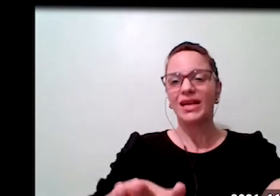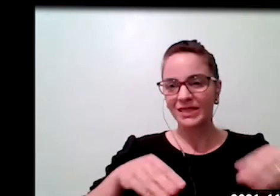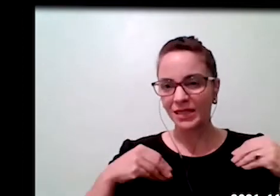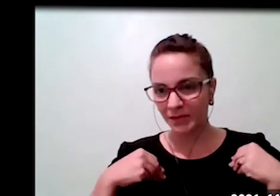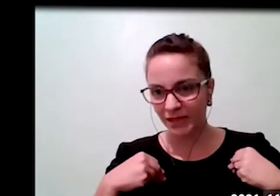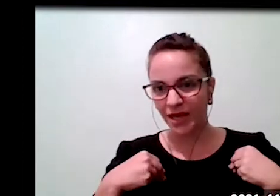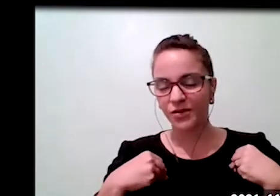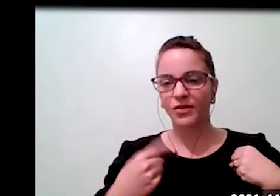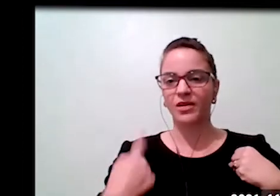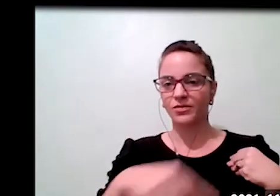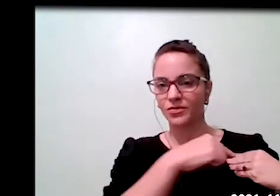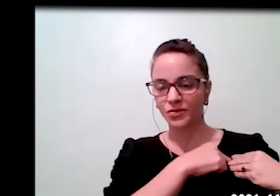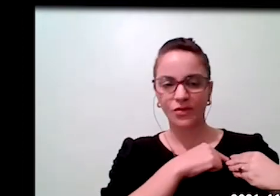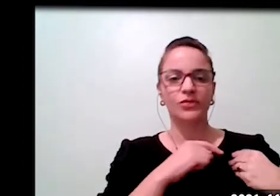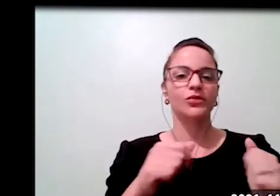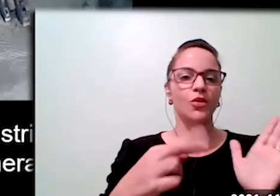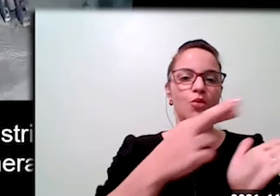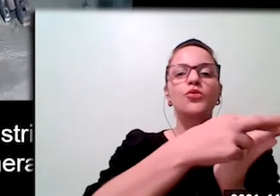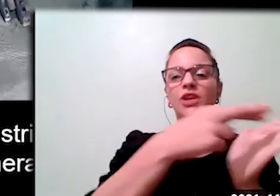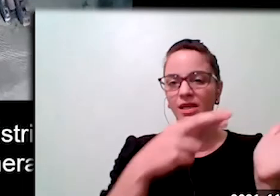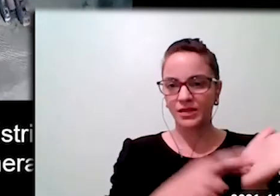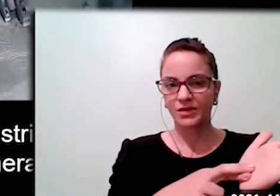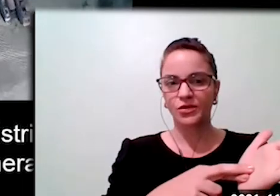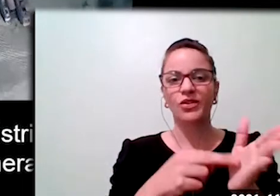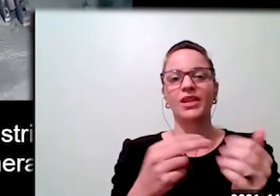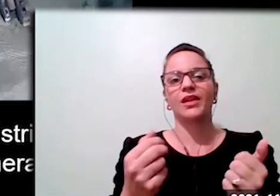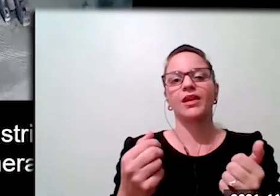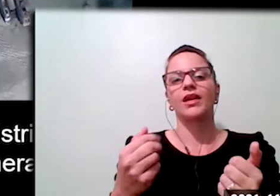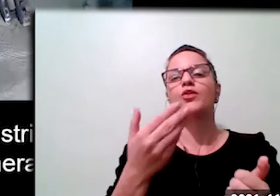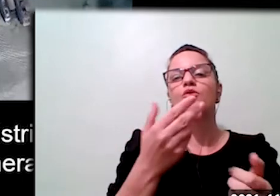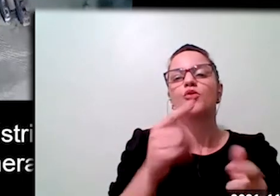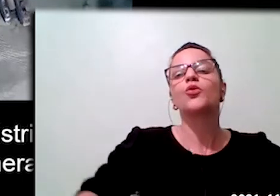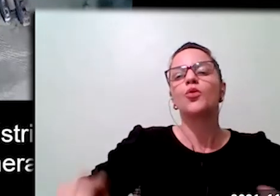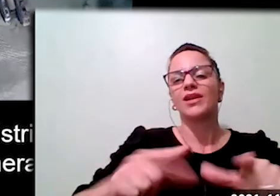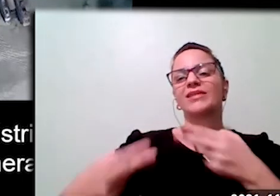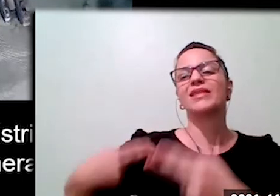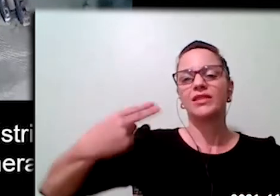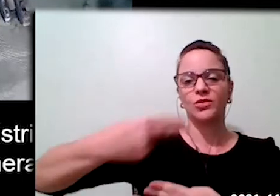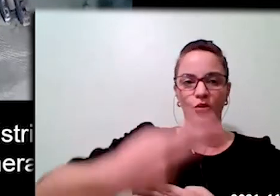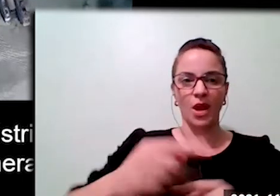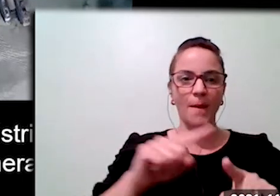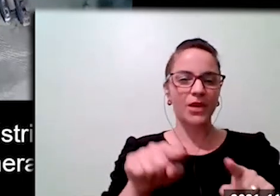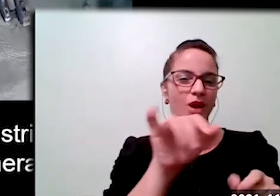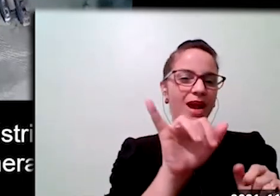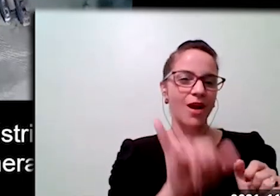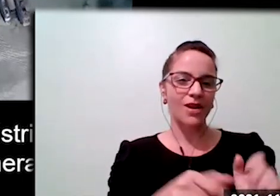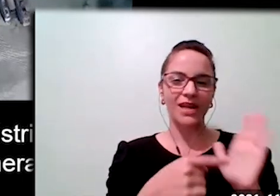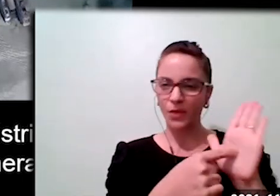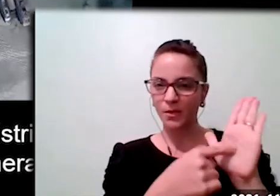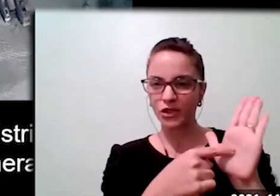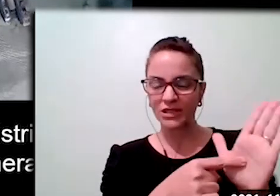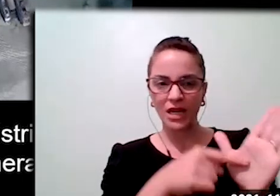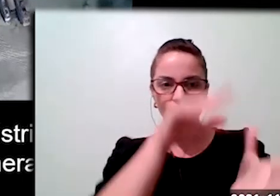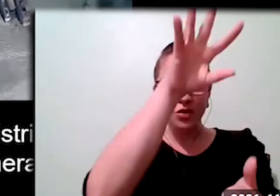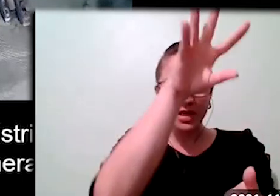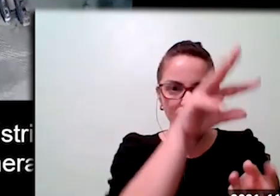accepted as such in the National Register of Historic Places. This is a summary. I don't need to